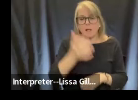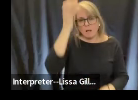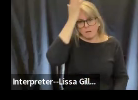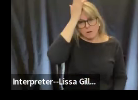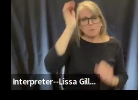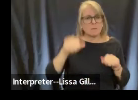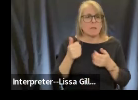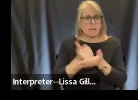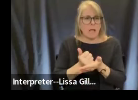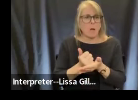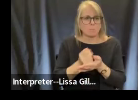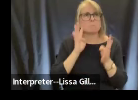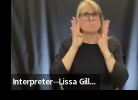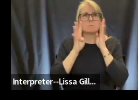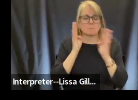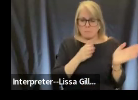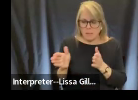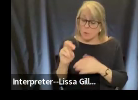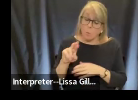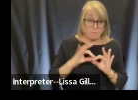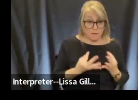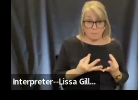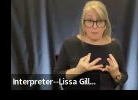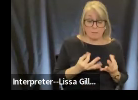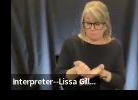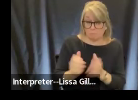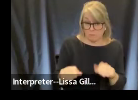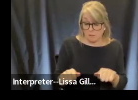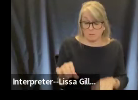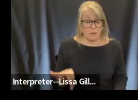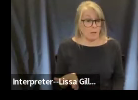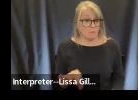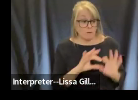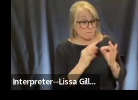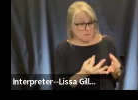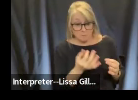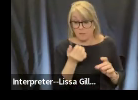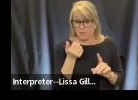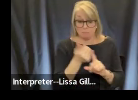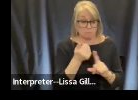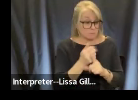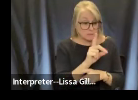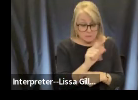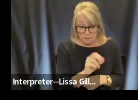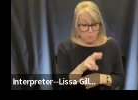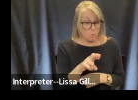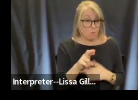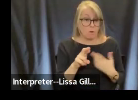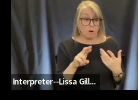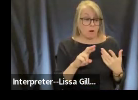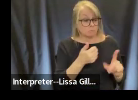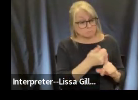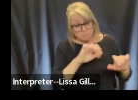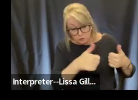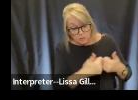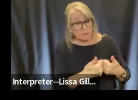create that plan, or family members. And if you've got family members who have any type of disabilities or just some challenges that may